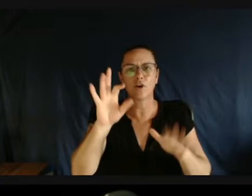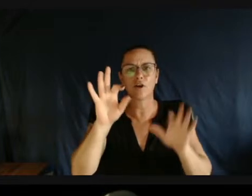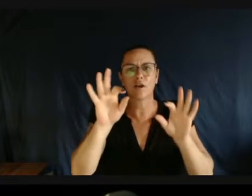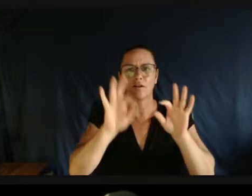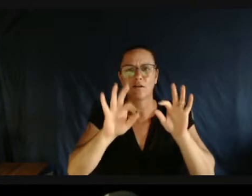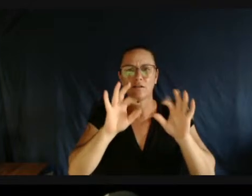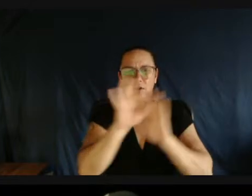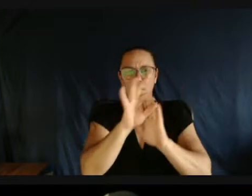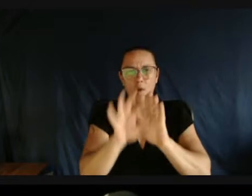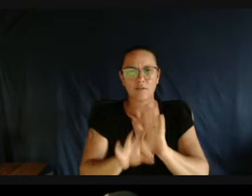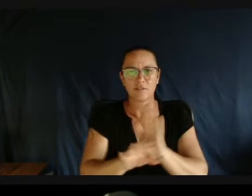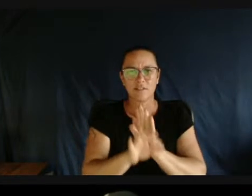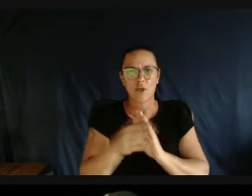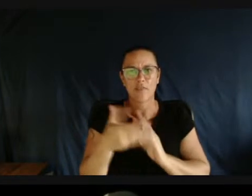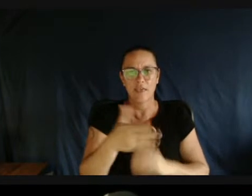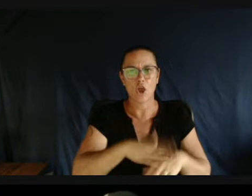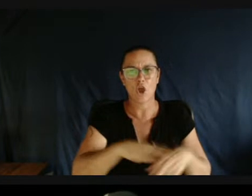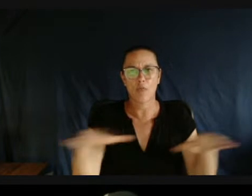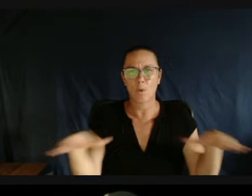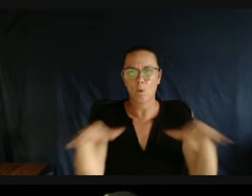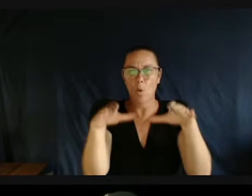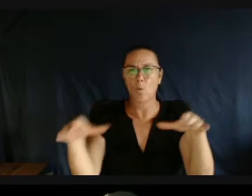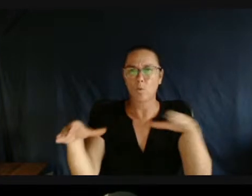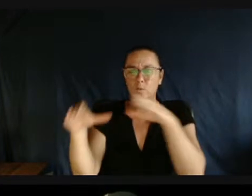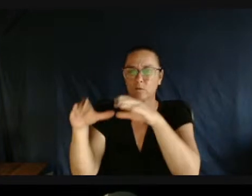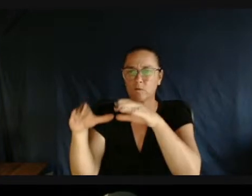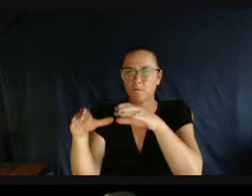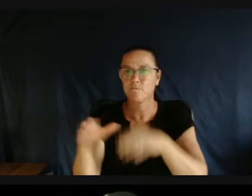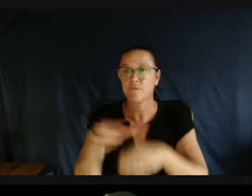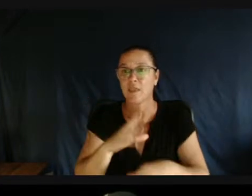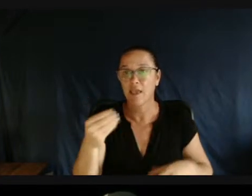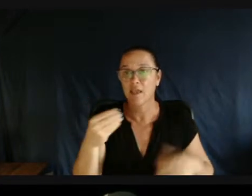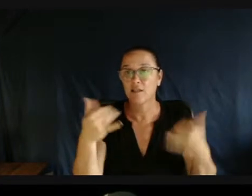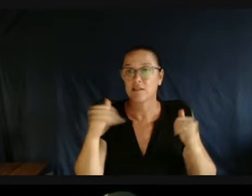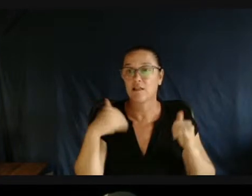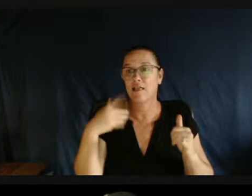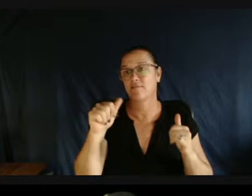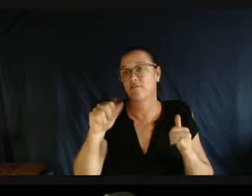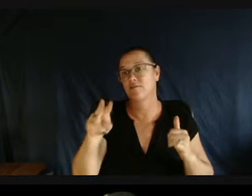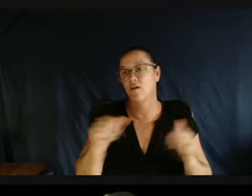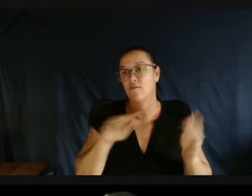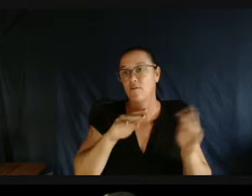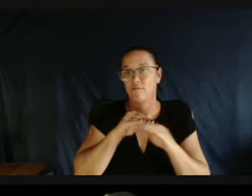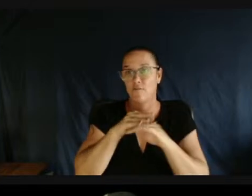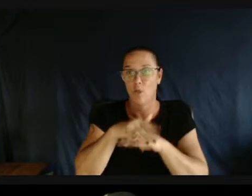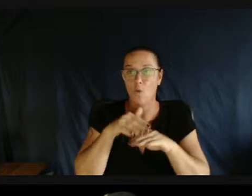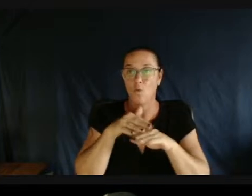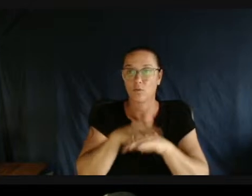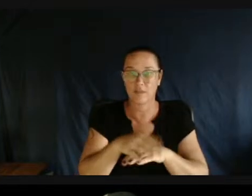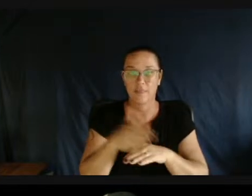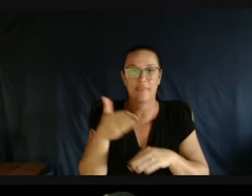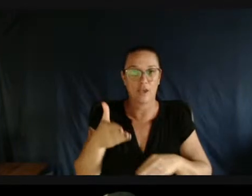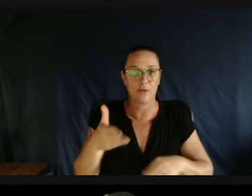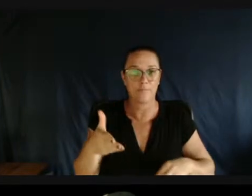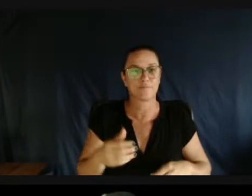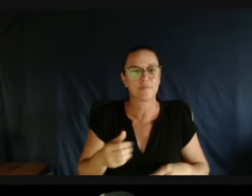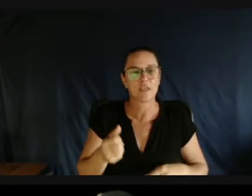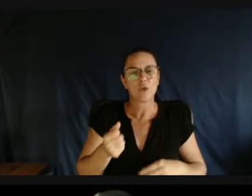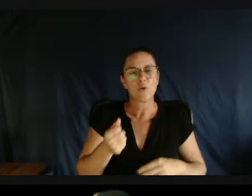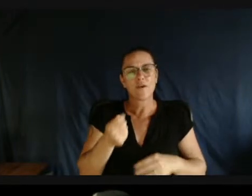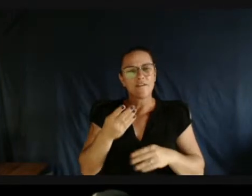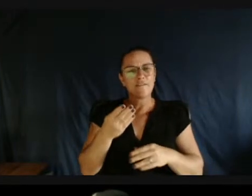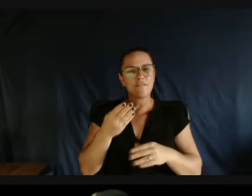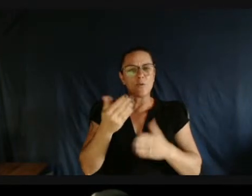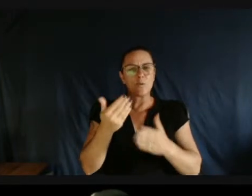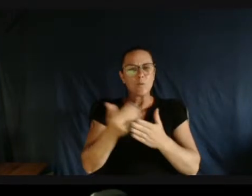cones. And additionally, there are still lava flows oozing out. So a couple of things to note there,